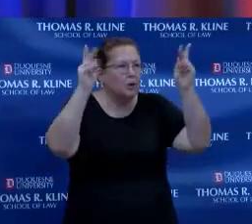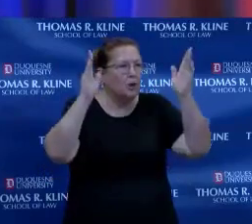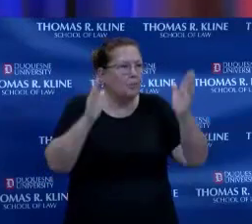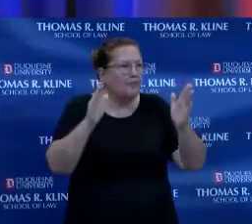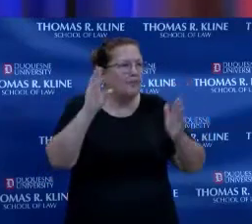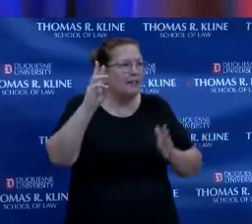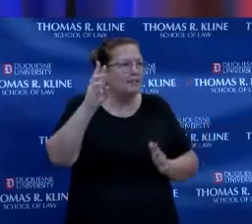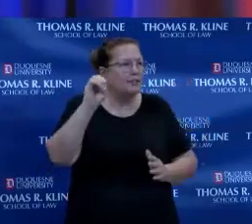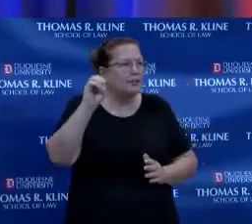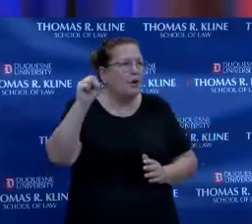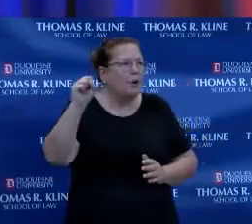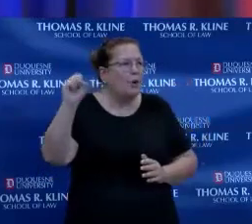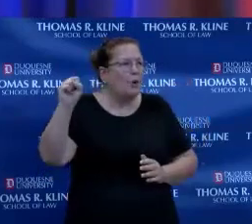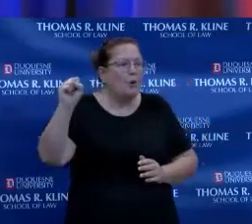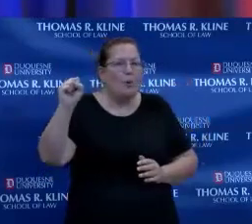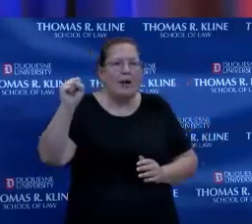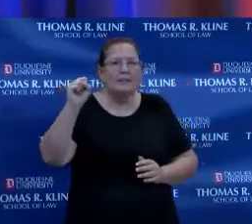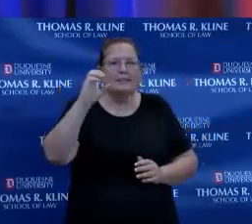Oliver.